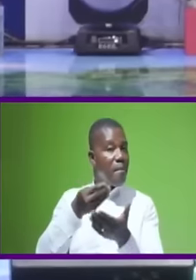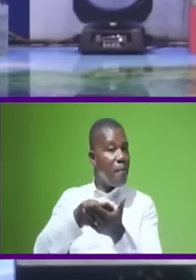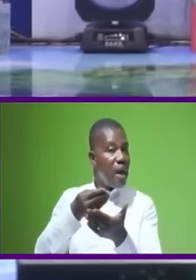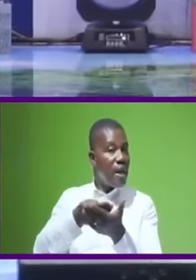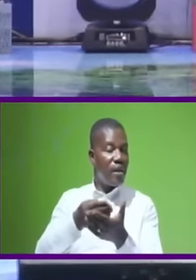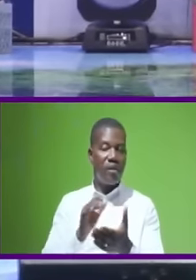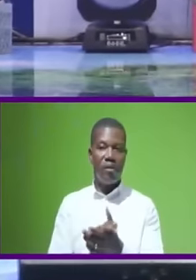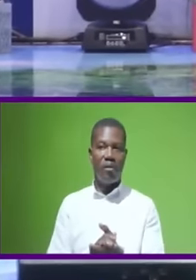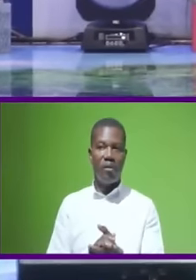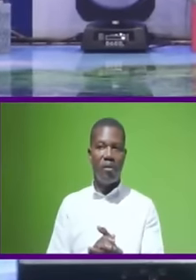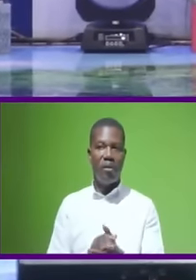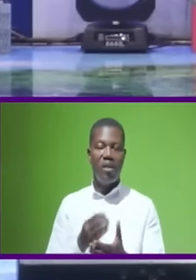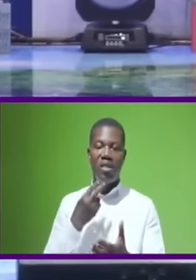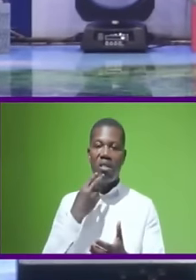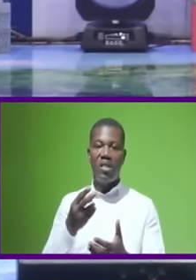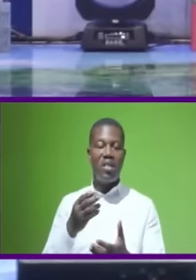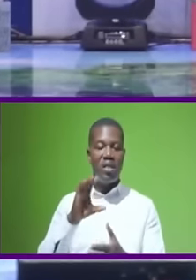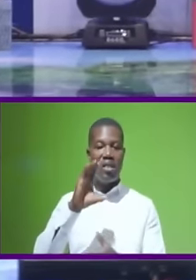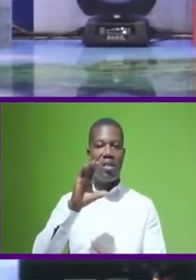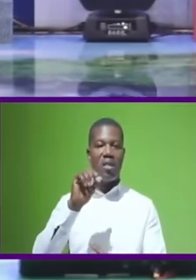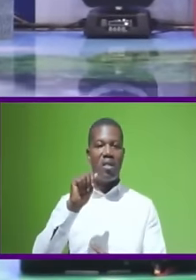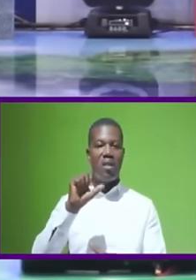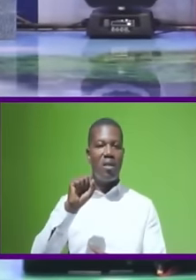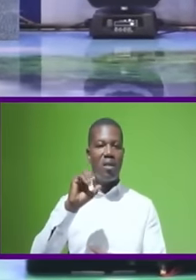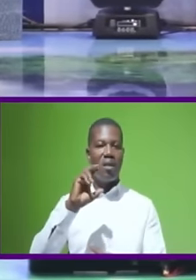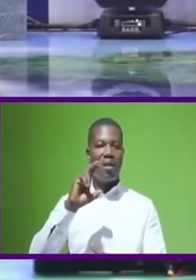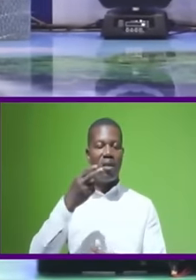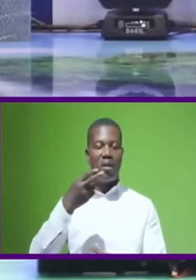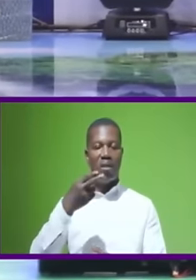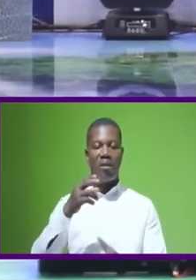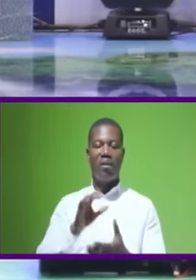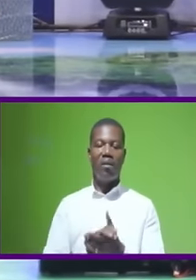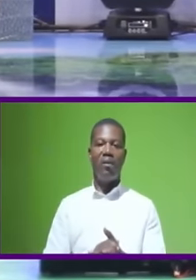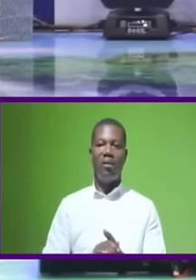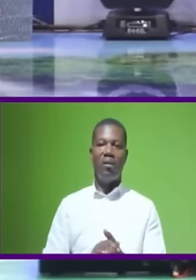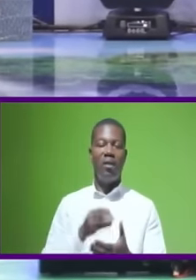So beloved, cash. Look at the money, cash.